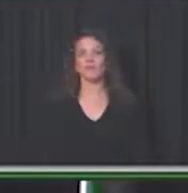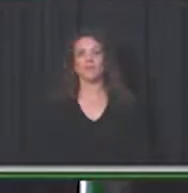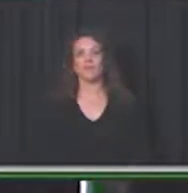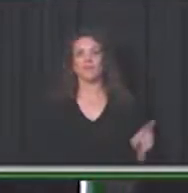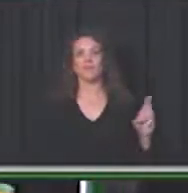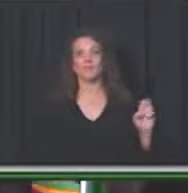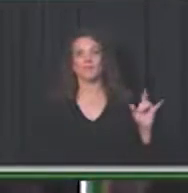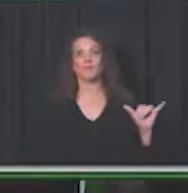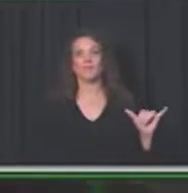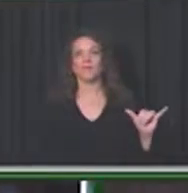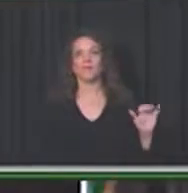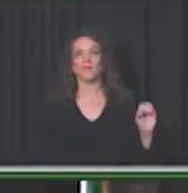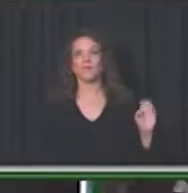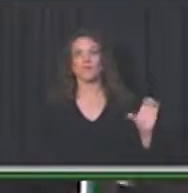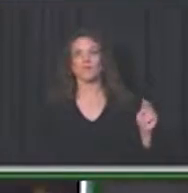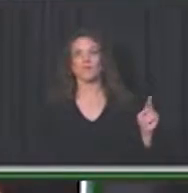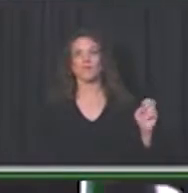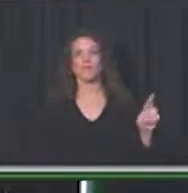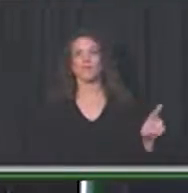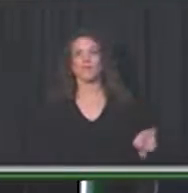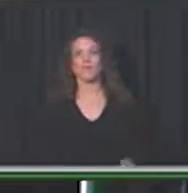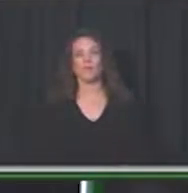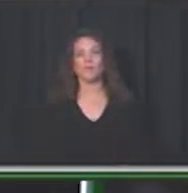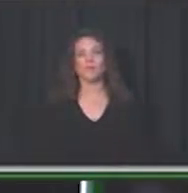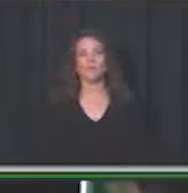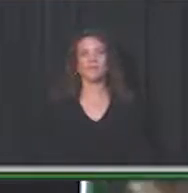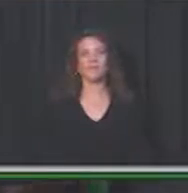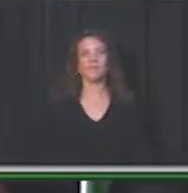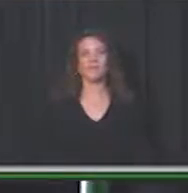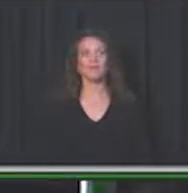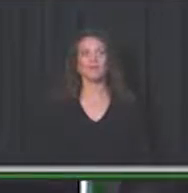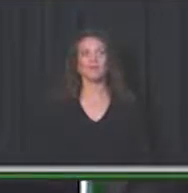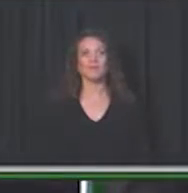Rocky Austin O'Connor.